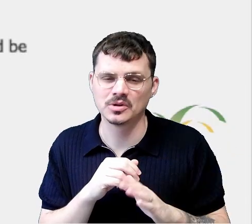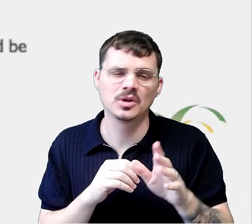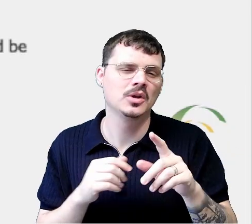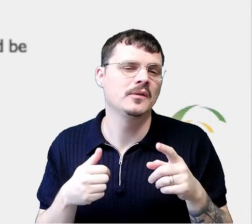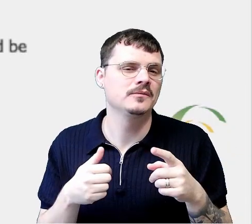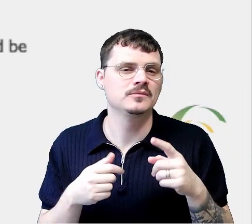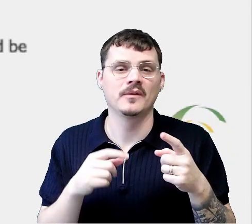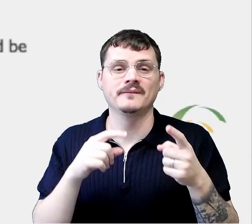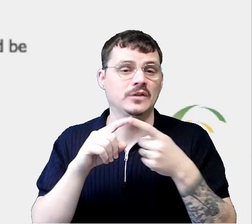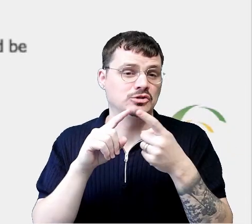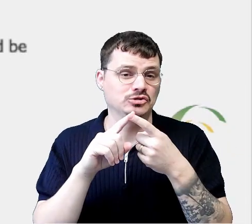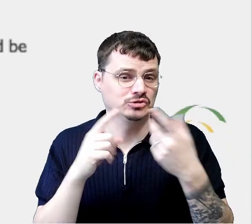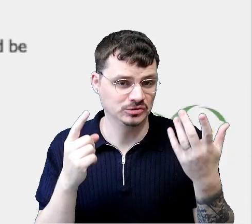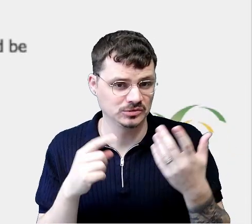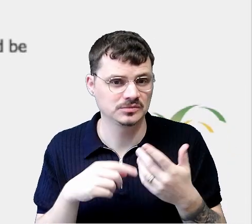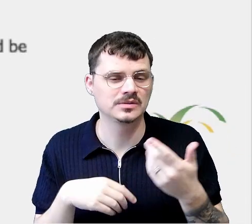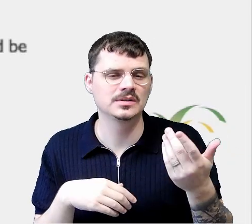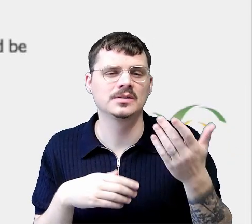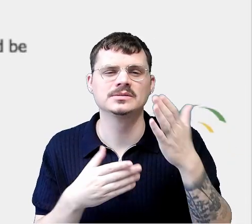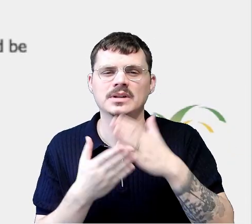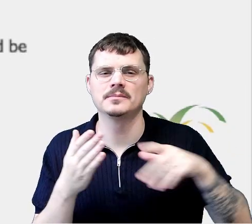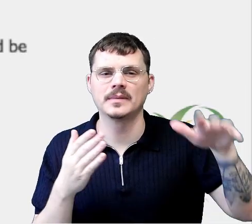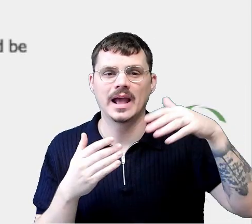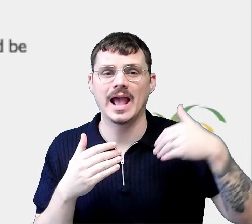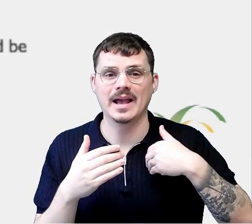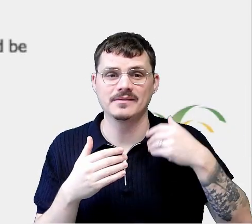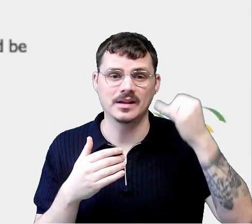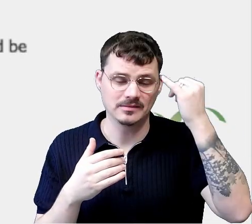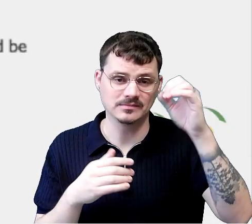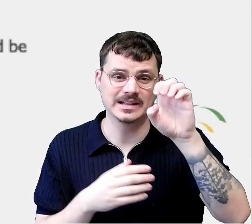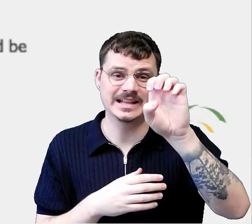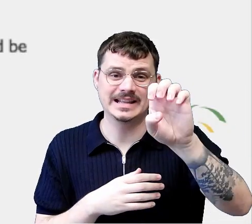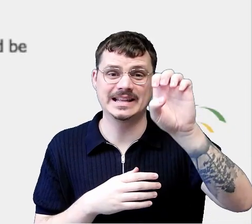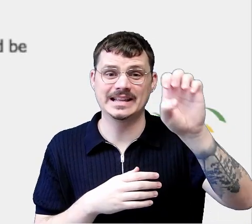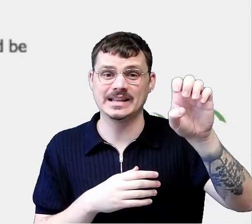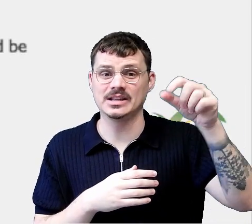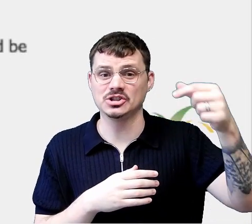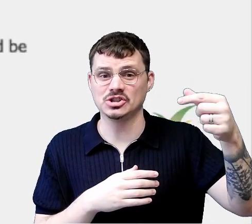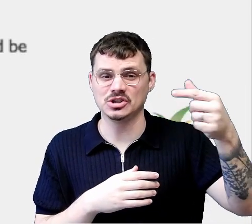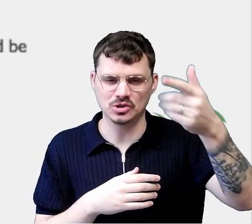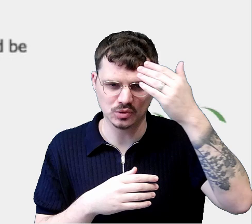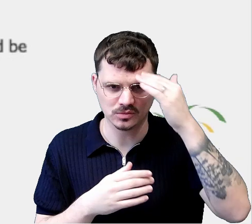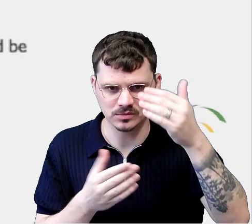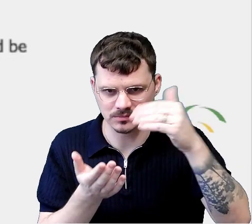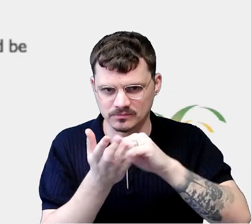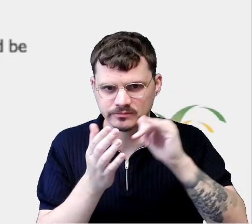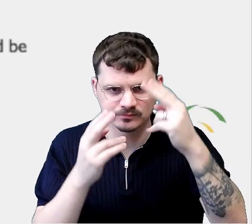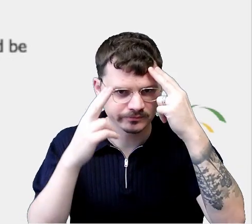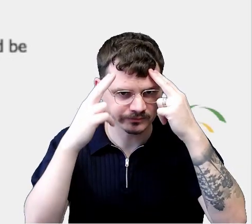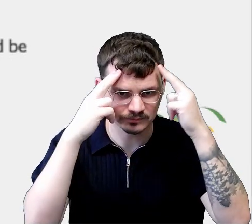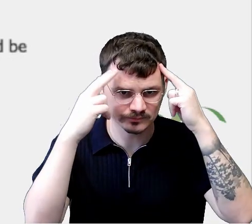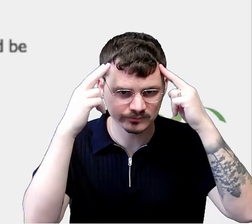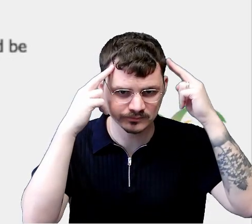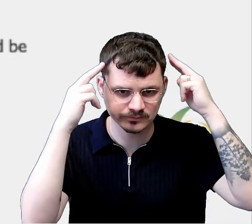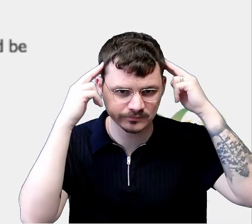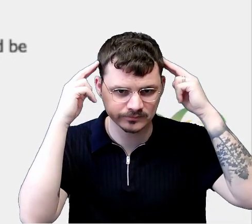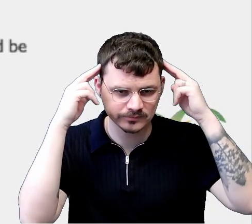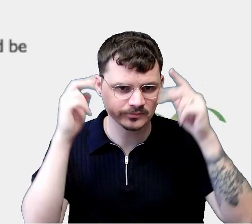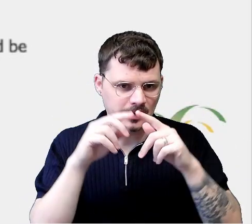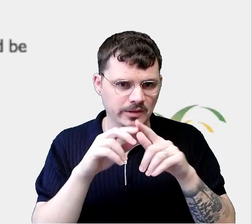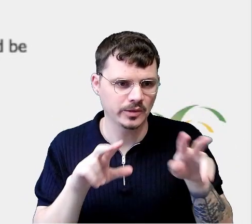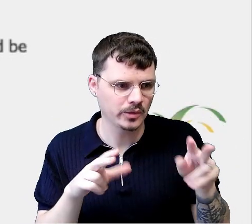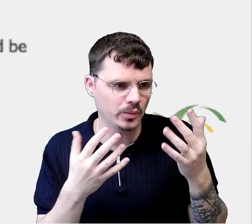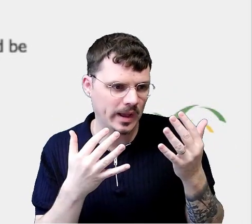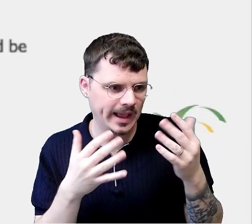The most important one is this idea that an EEG, the thing where they put the leads all over the person's head